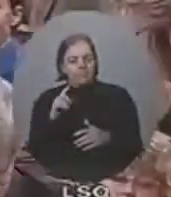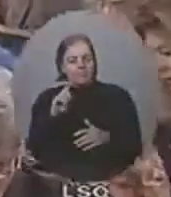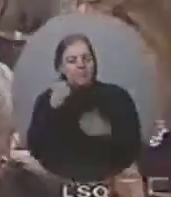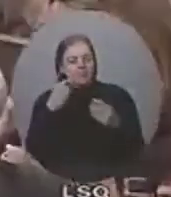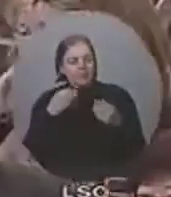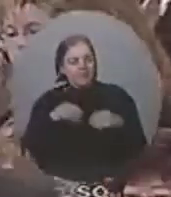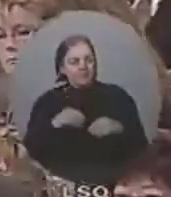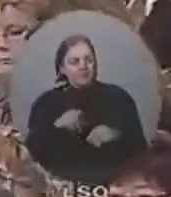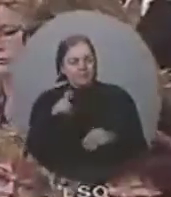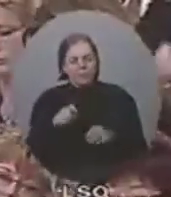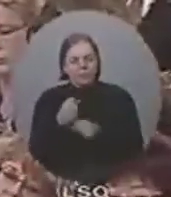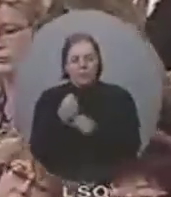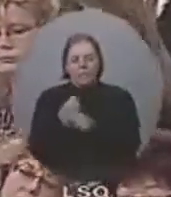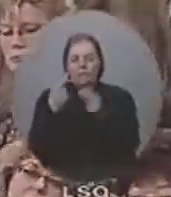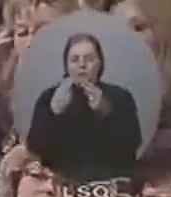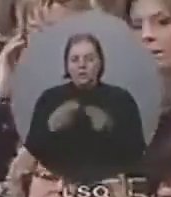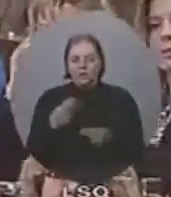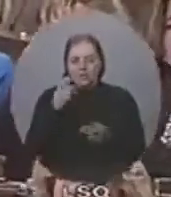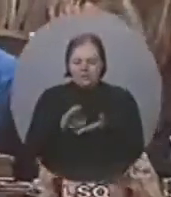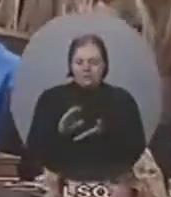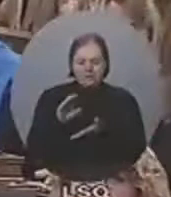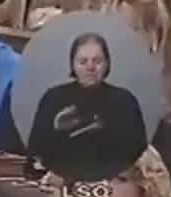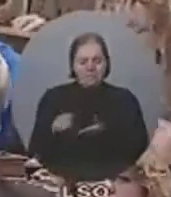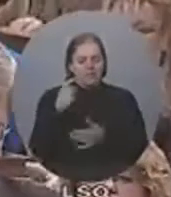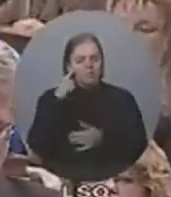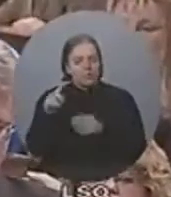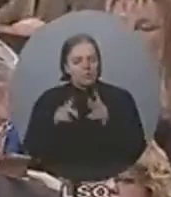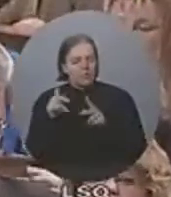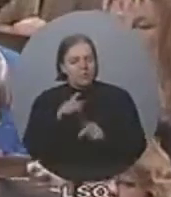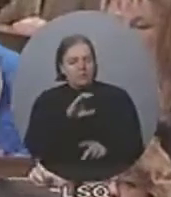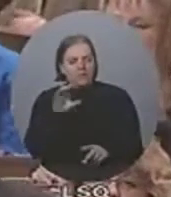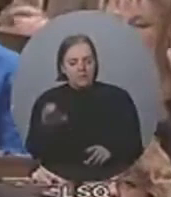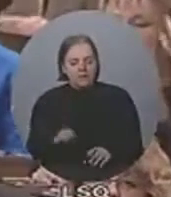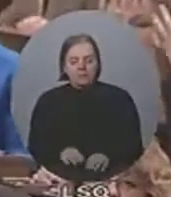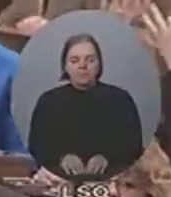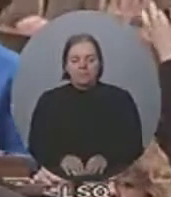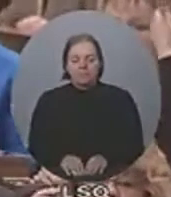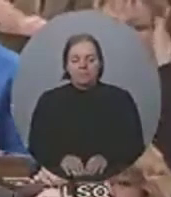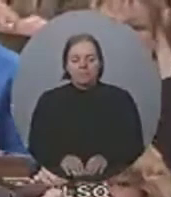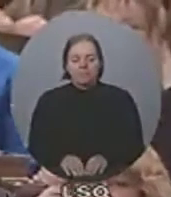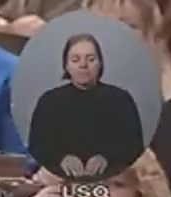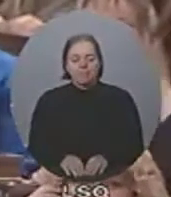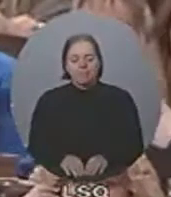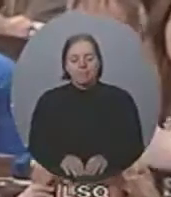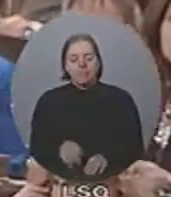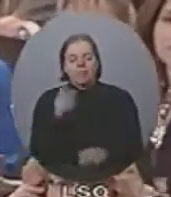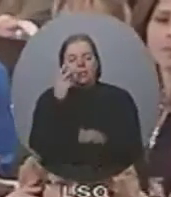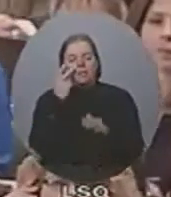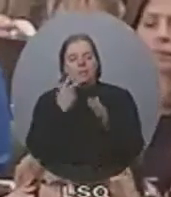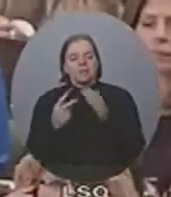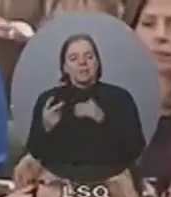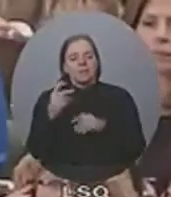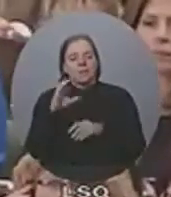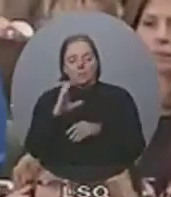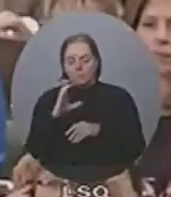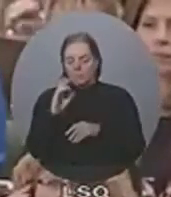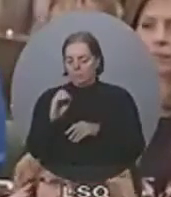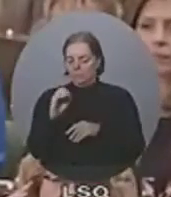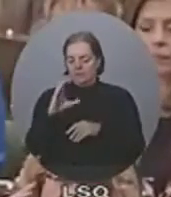Minister. Well, first of all, Mr. Speaker, the OECD's projections are actually very close to the government's in the economic and fiscal